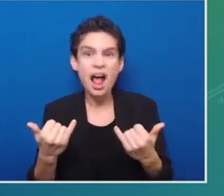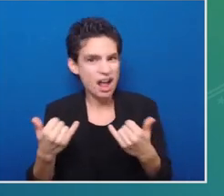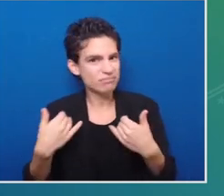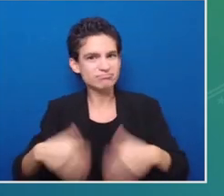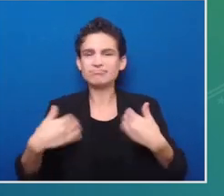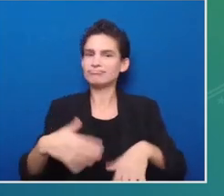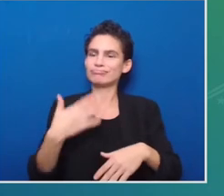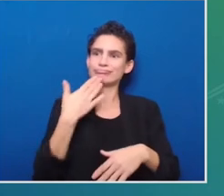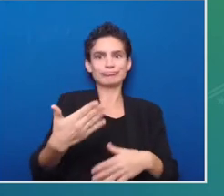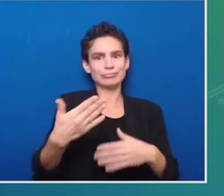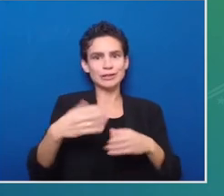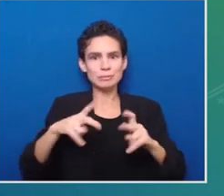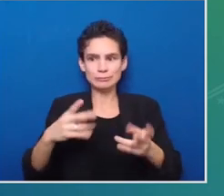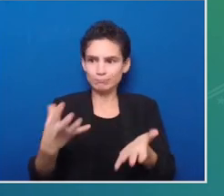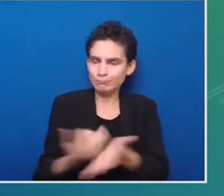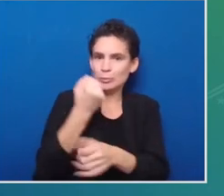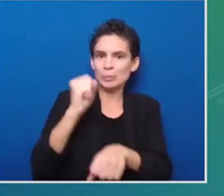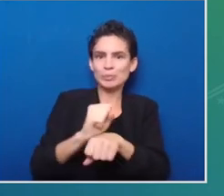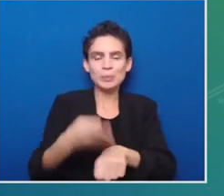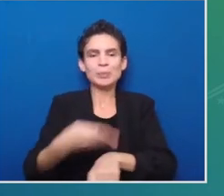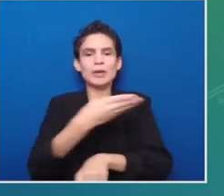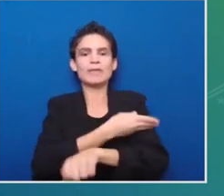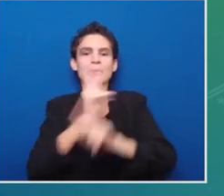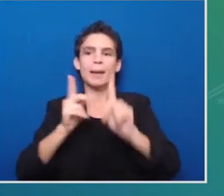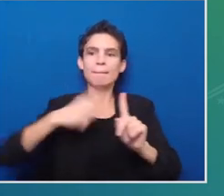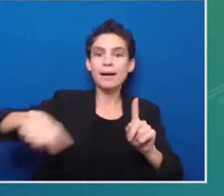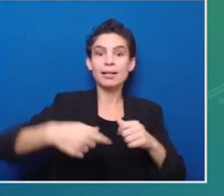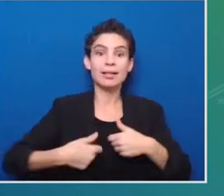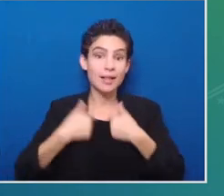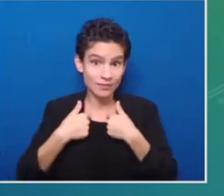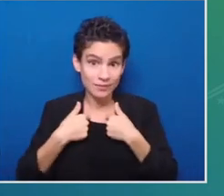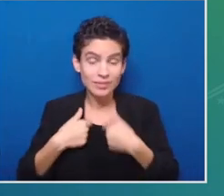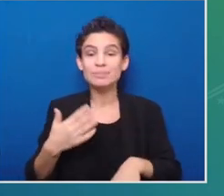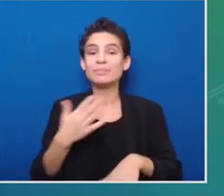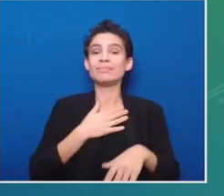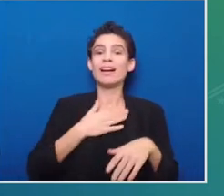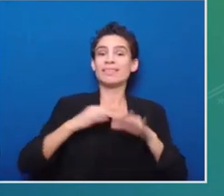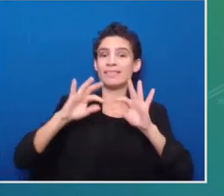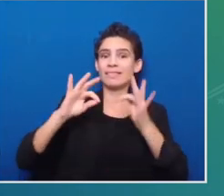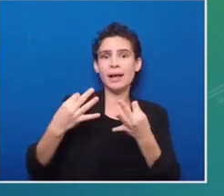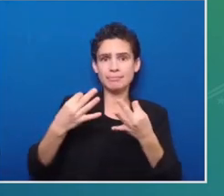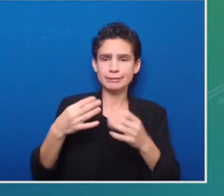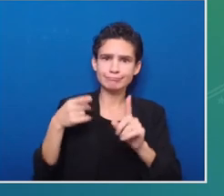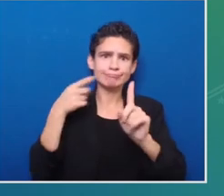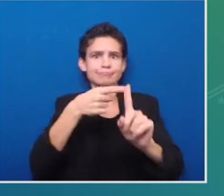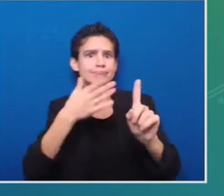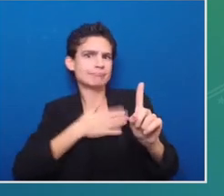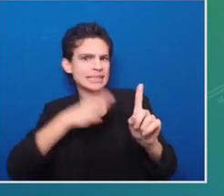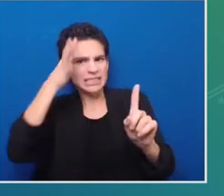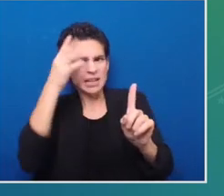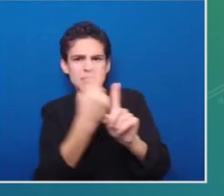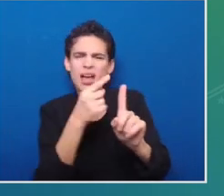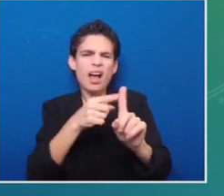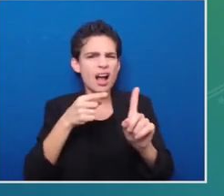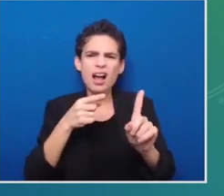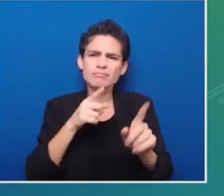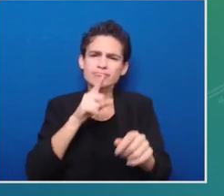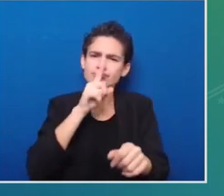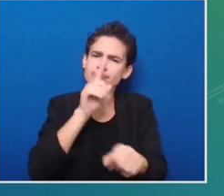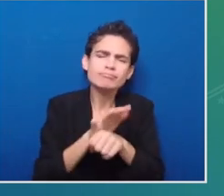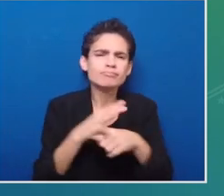people's lives. For my parents, and particularly my father, dedication to tackling community challenges